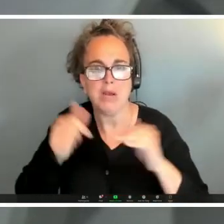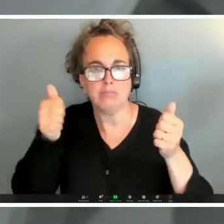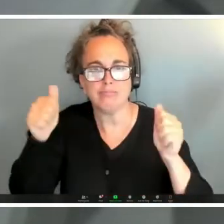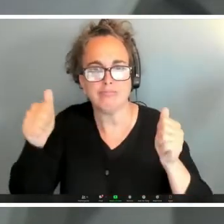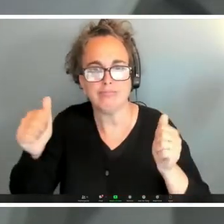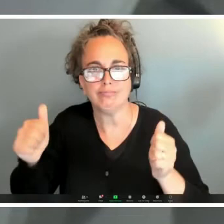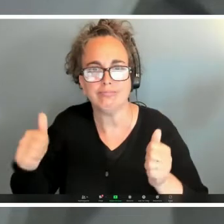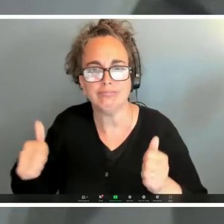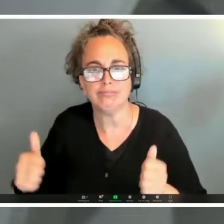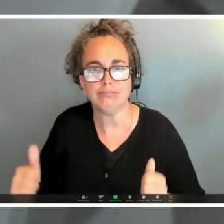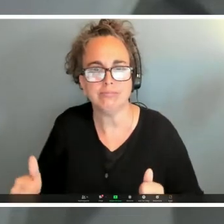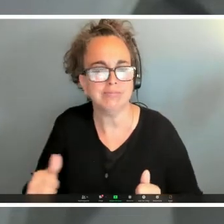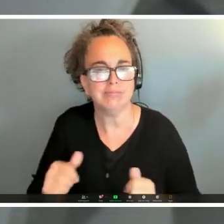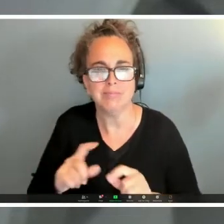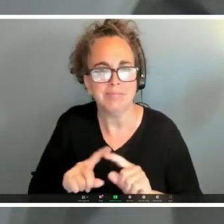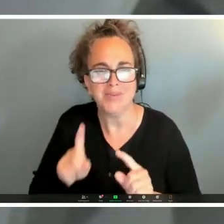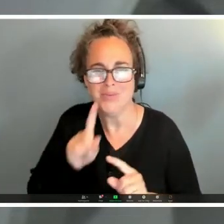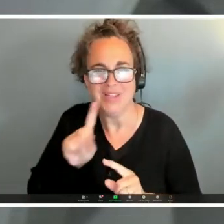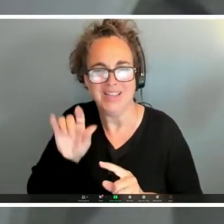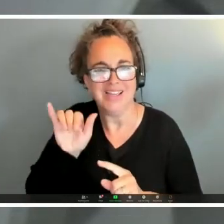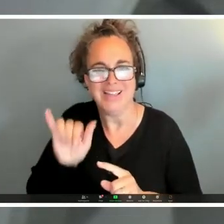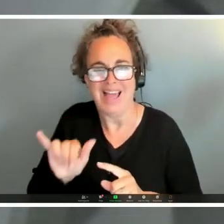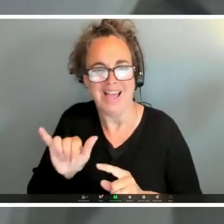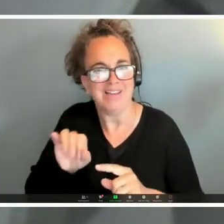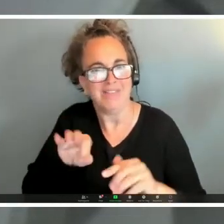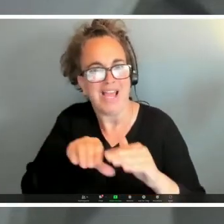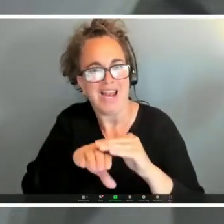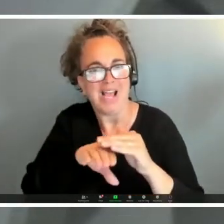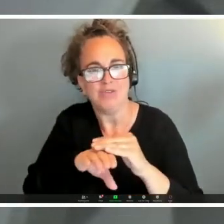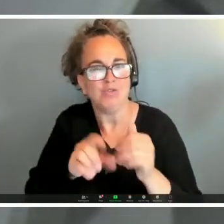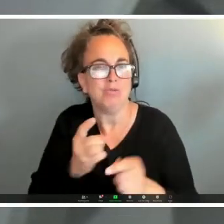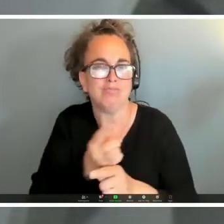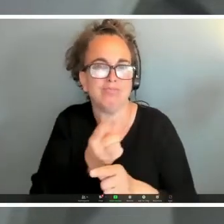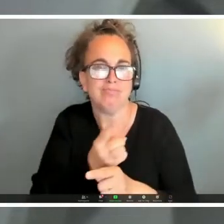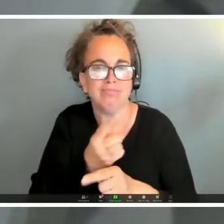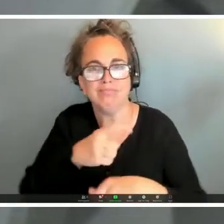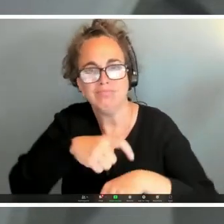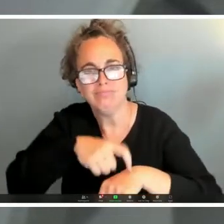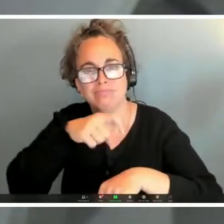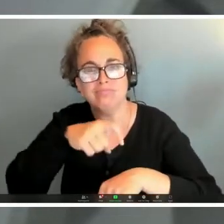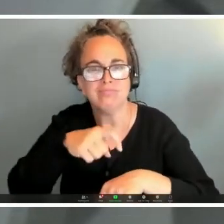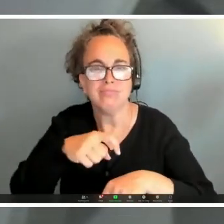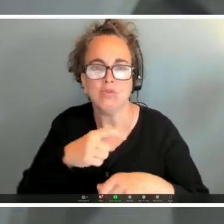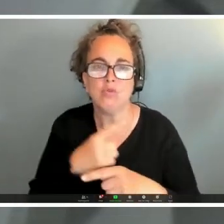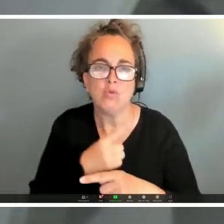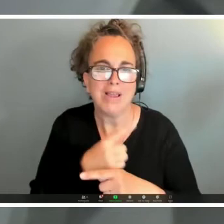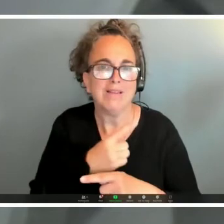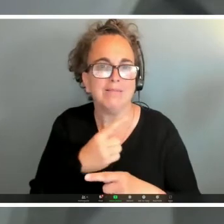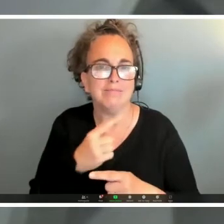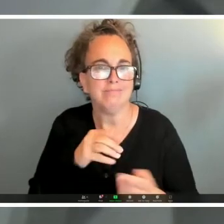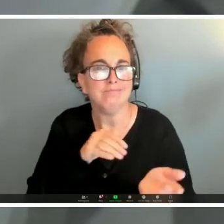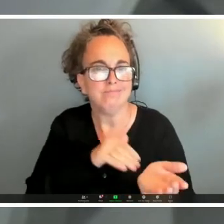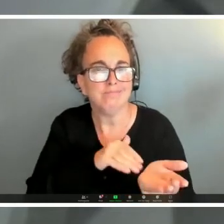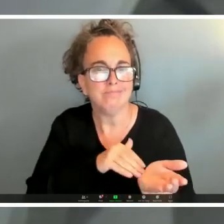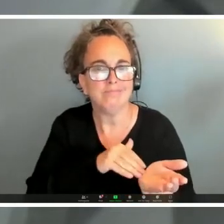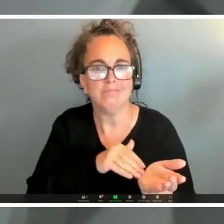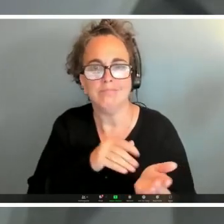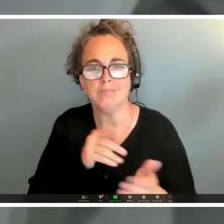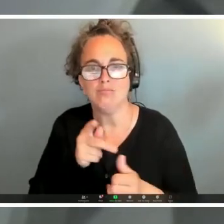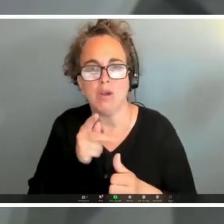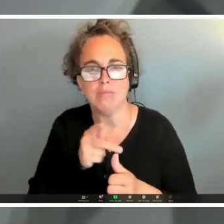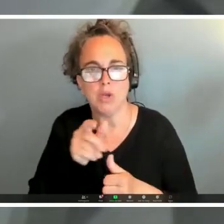have been prevented if they had access to timely and effective primary